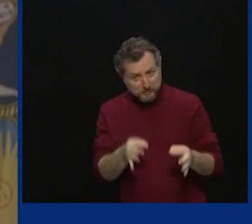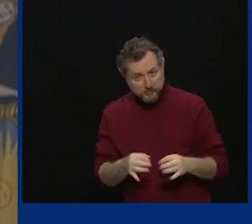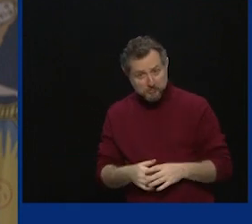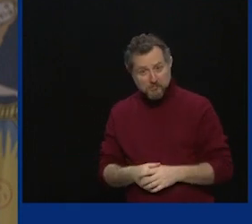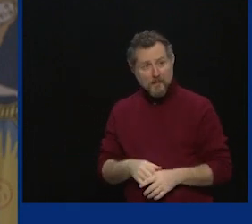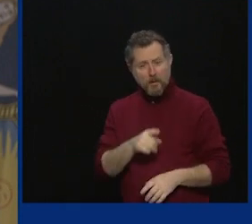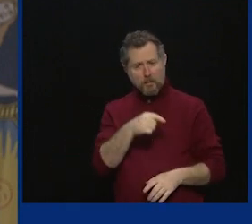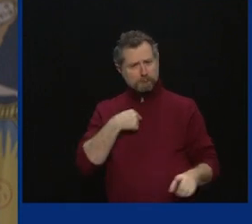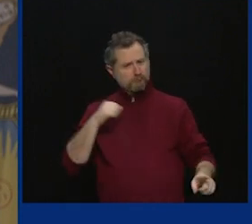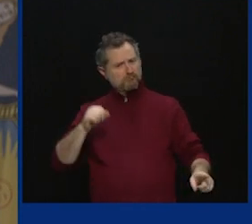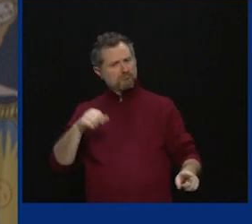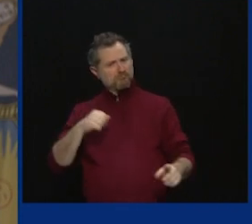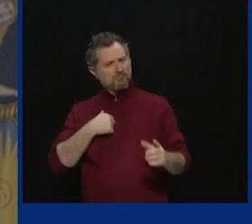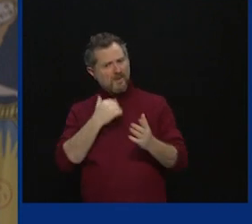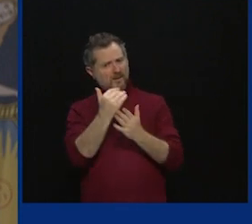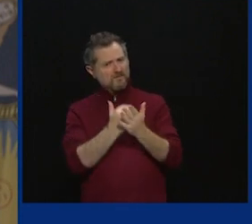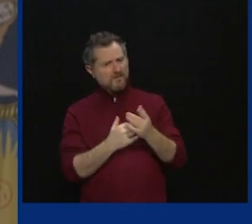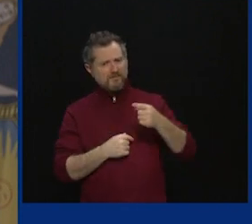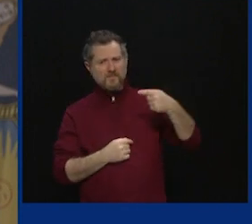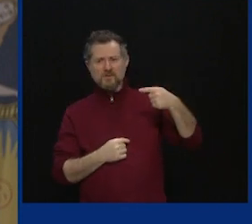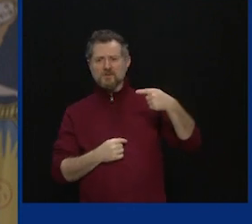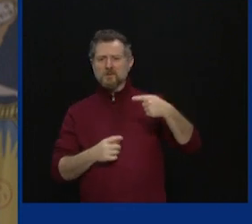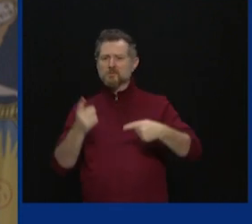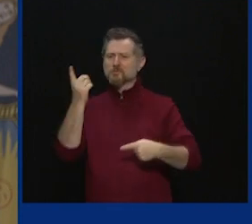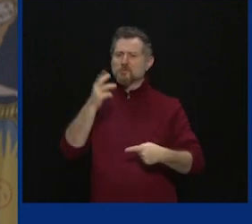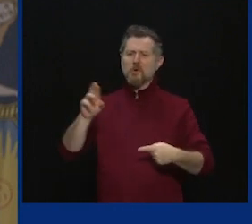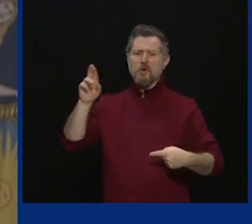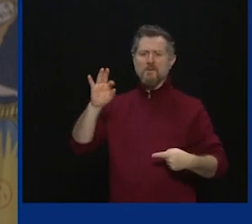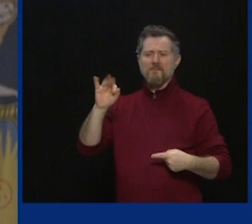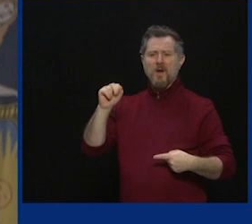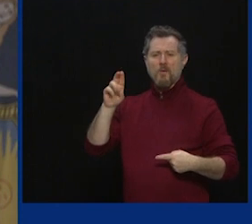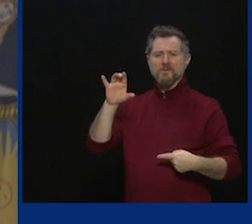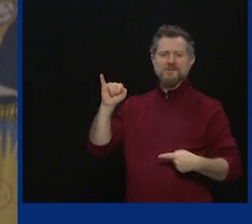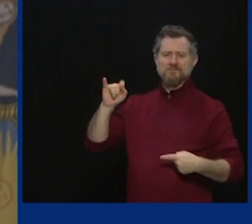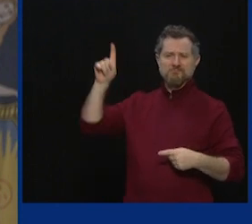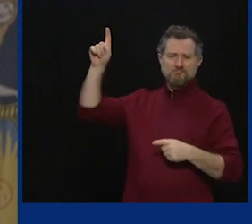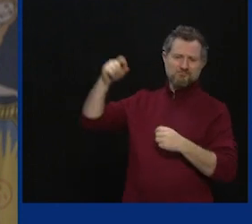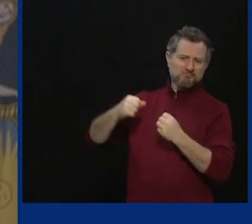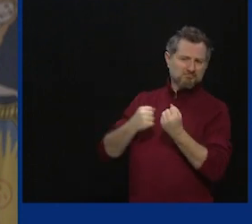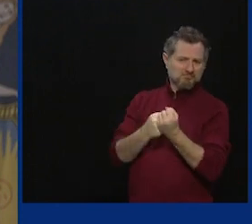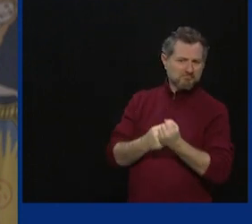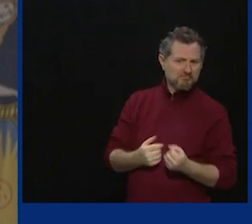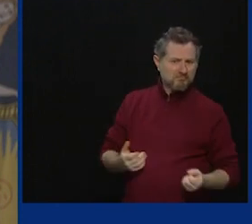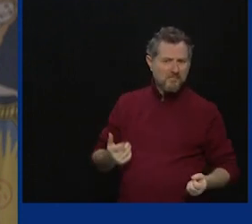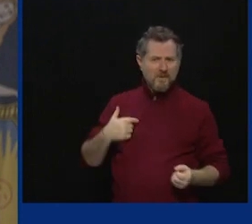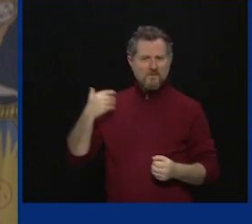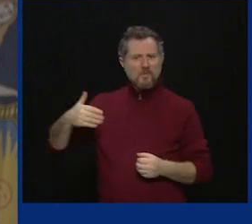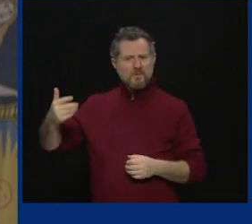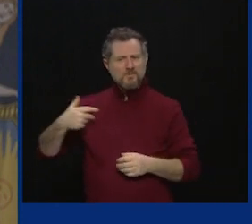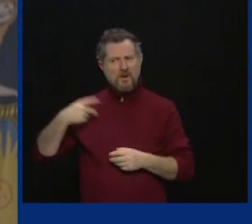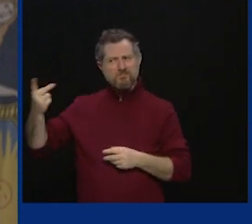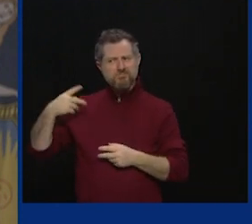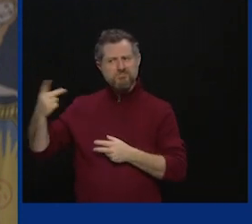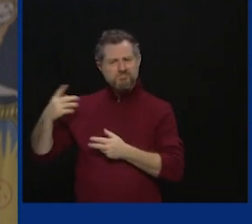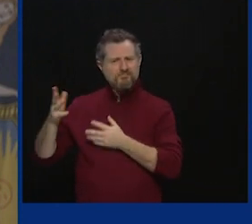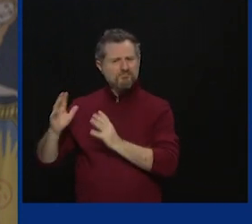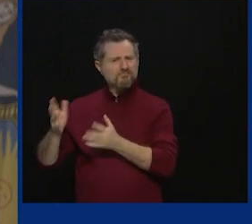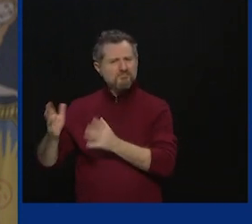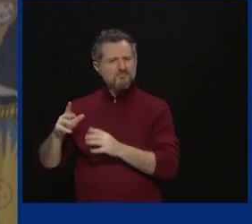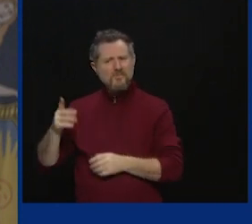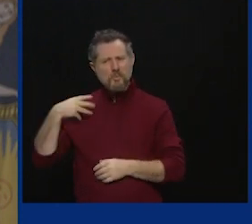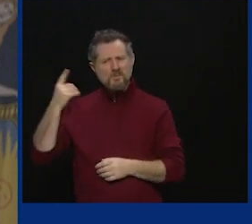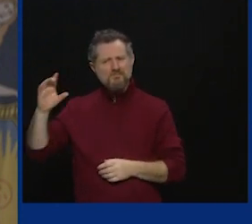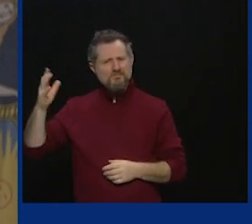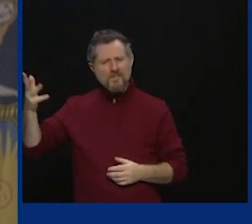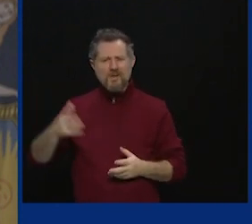you. It starts with Dr. Fauci on down. We have regular conversations with Washington, as well as I have tremendous confidence in